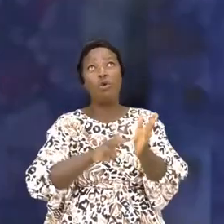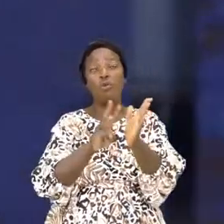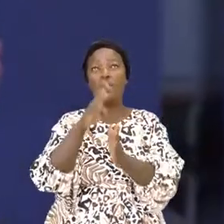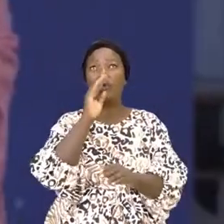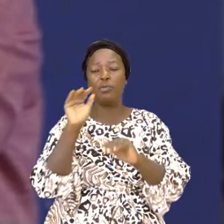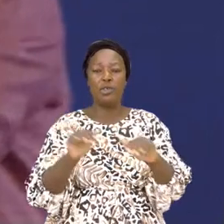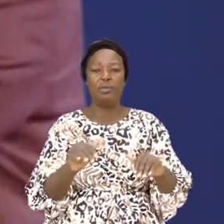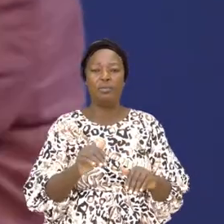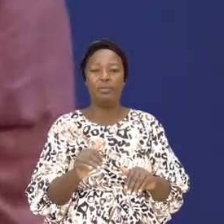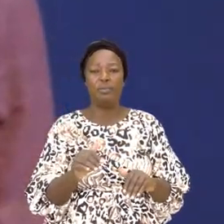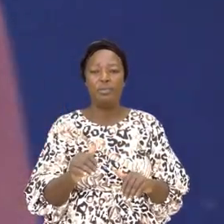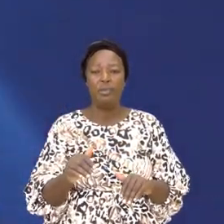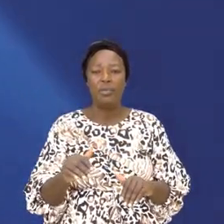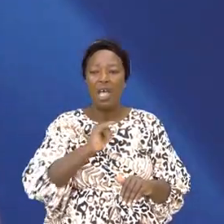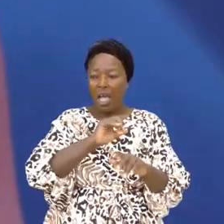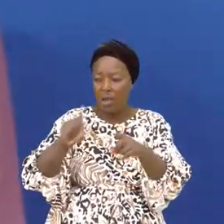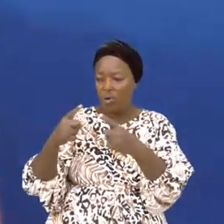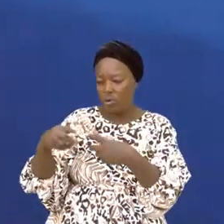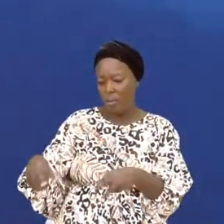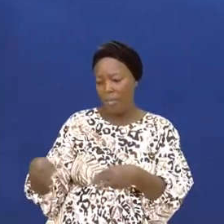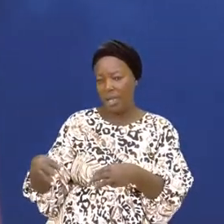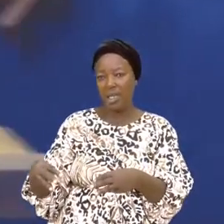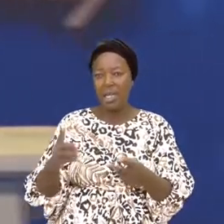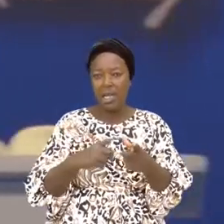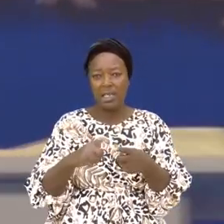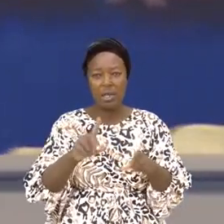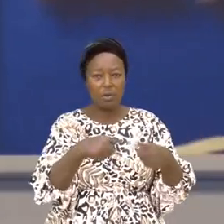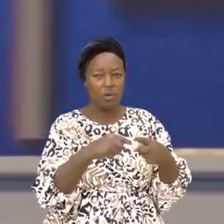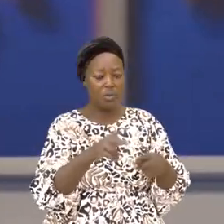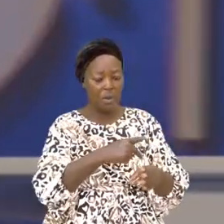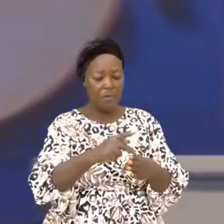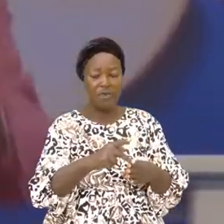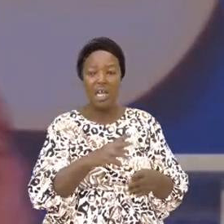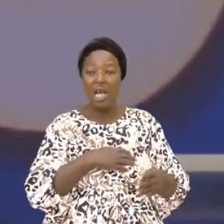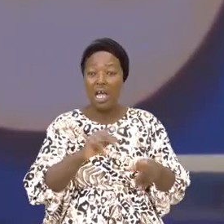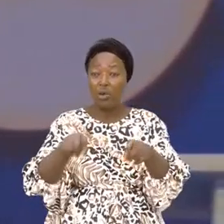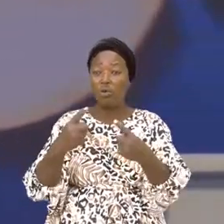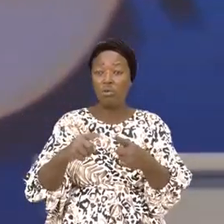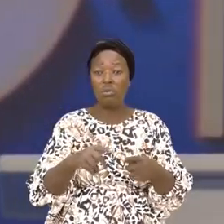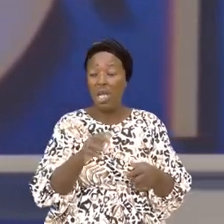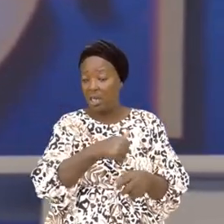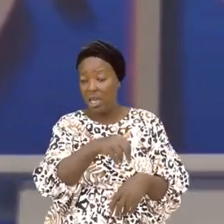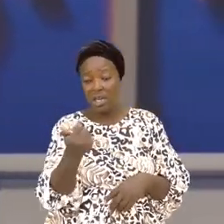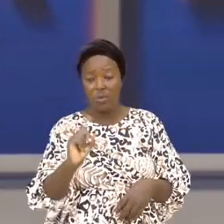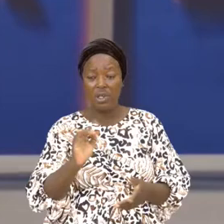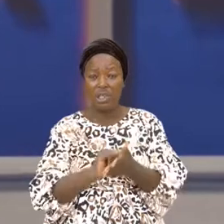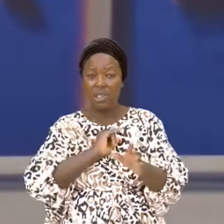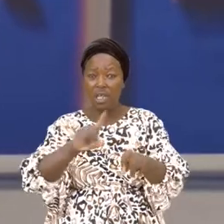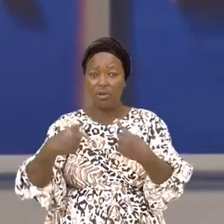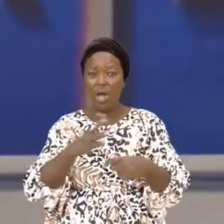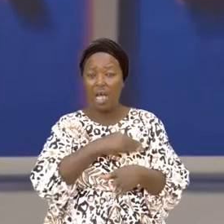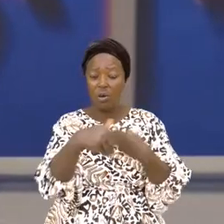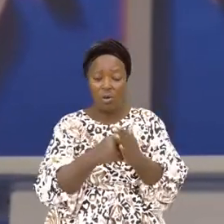be done. I go to the marketplace, I go to my profession, I go anywhere I go, and all I'm